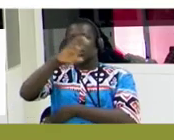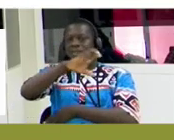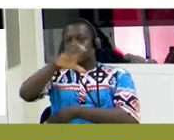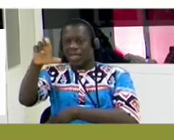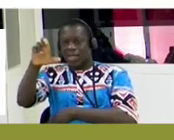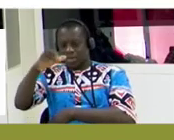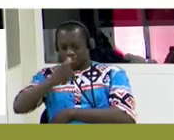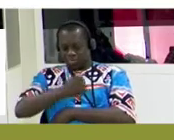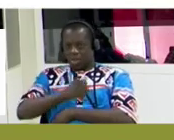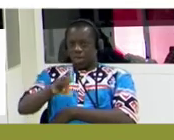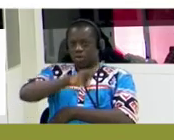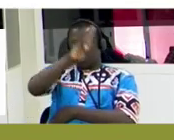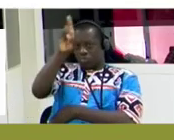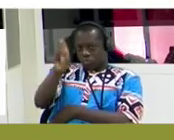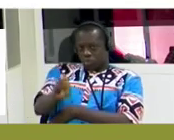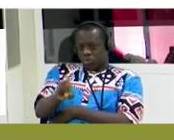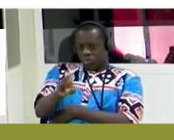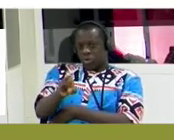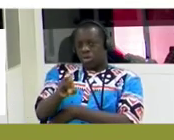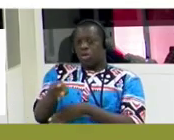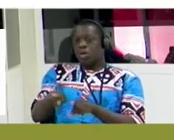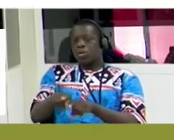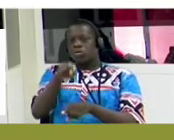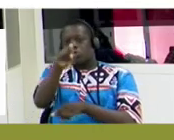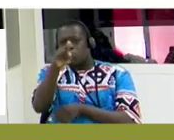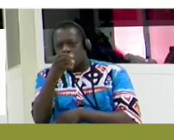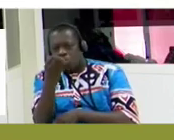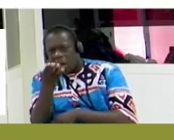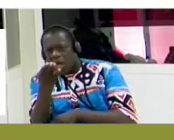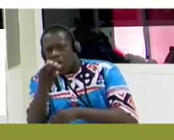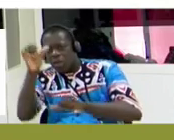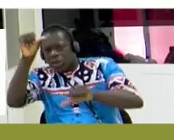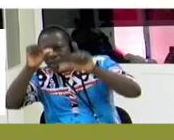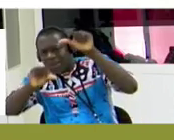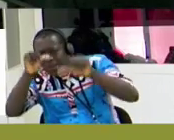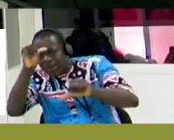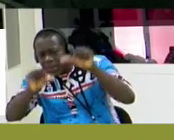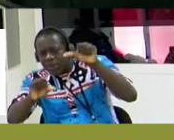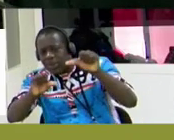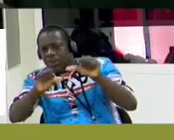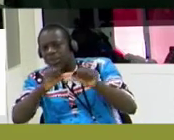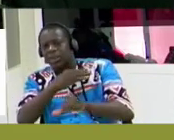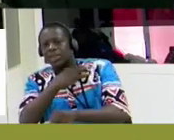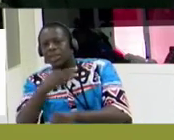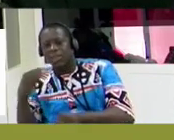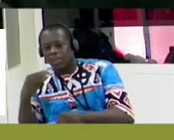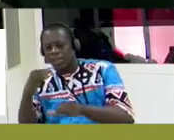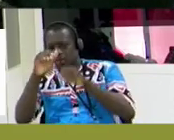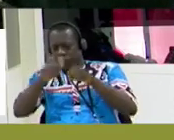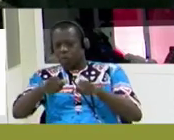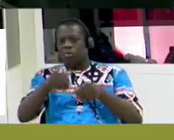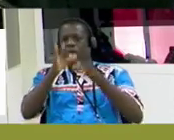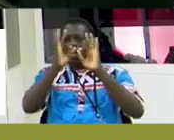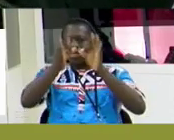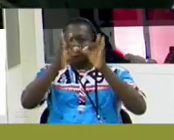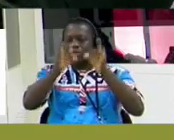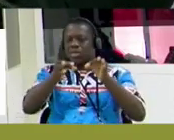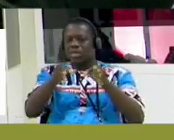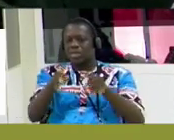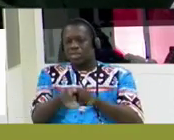Diallo, you said you have tested killing. Yeah. Can you explain the